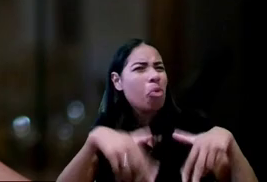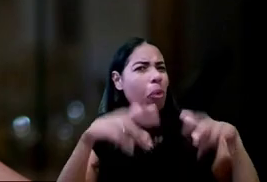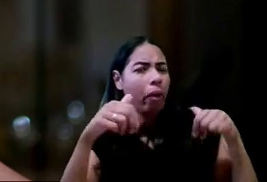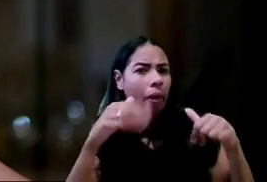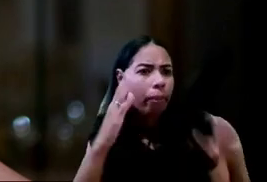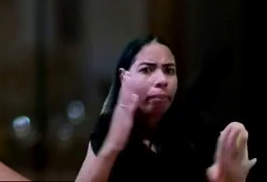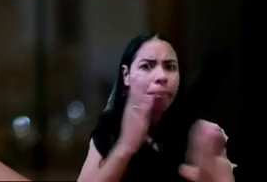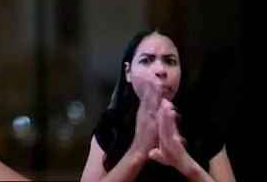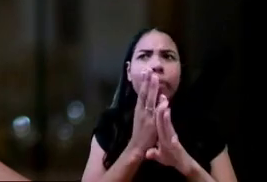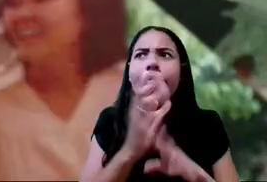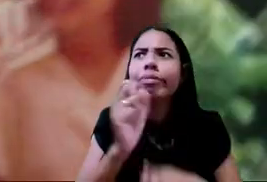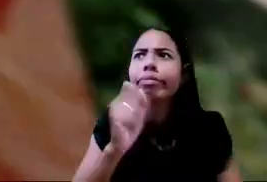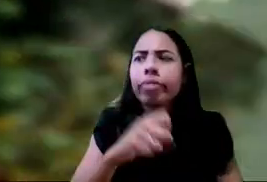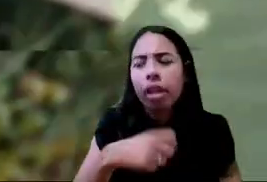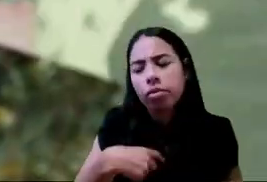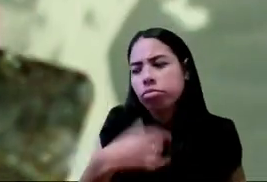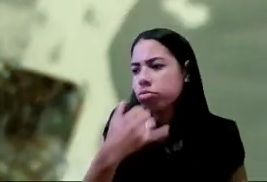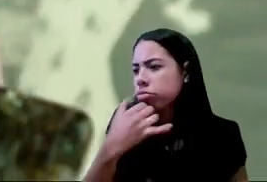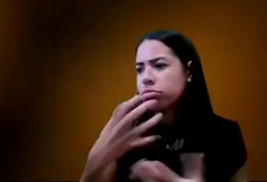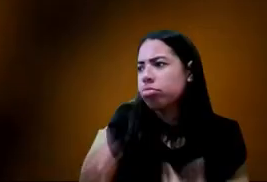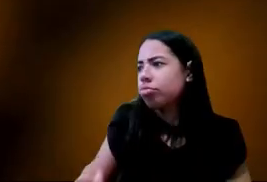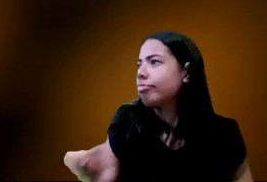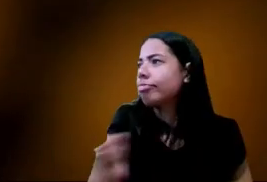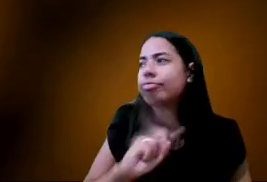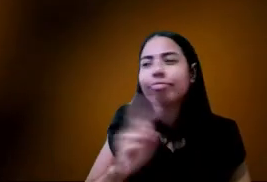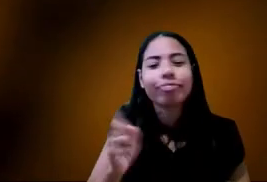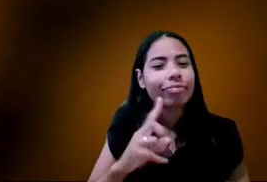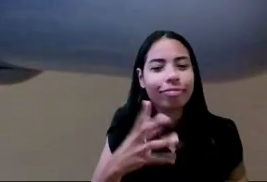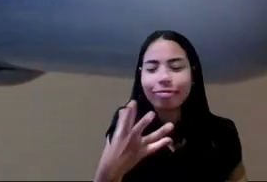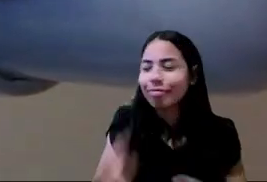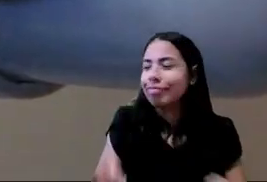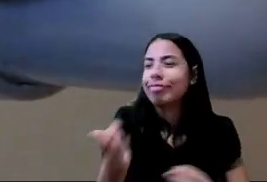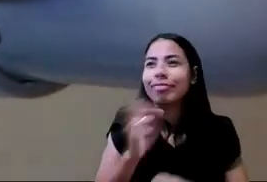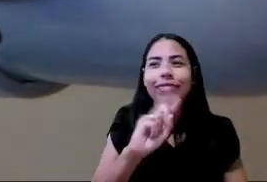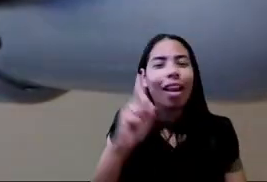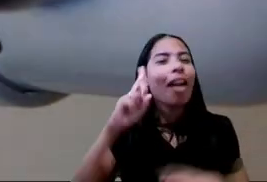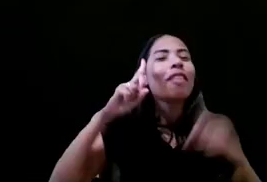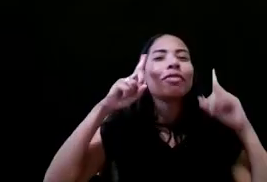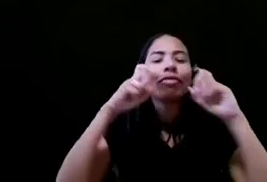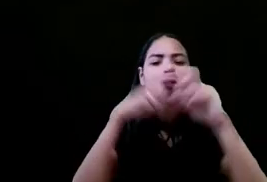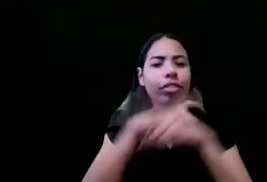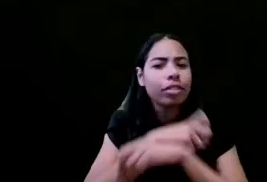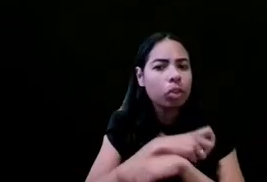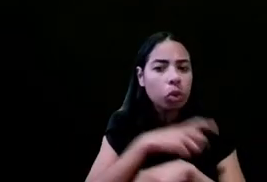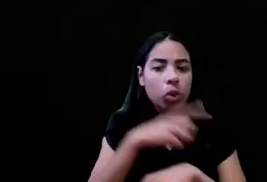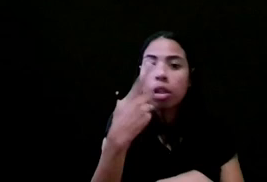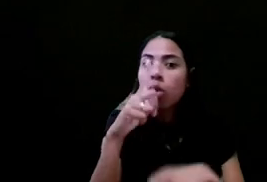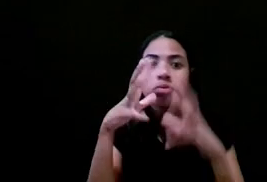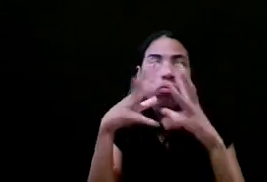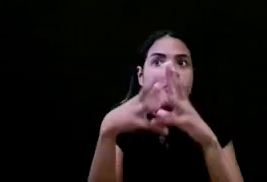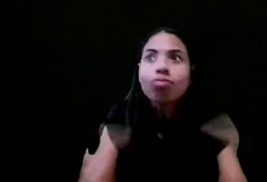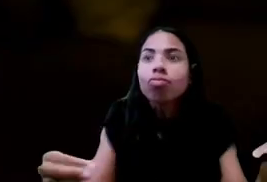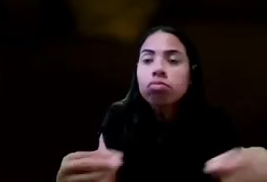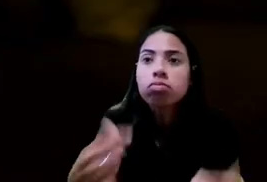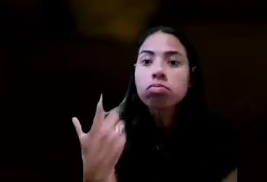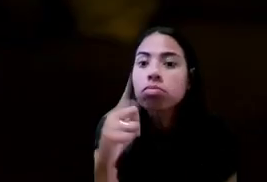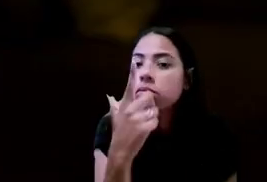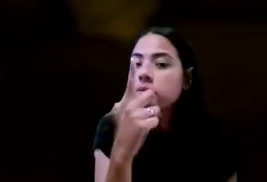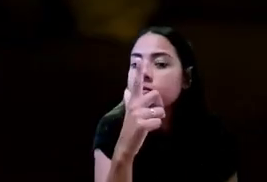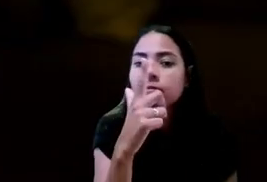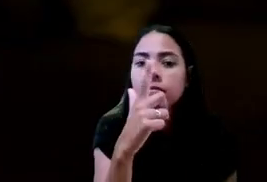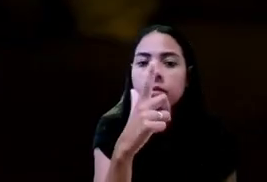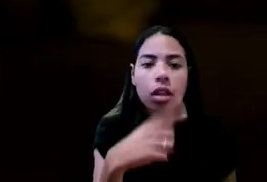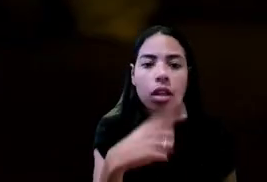disease. I haven't accepted that yet, but just the fact that there's